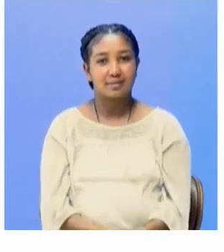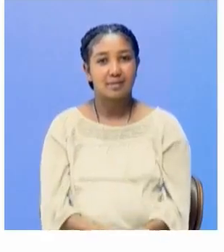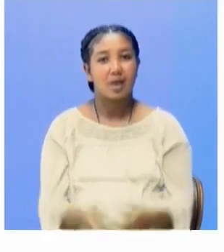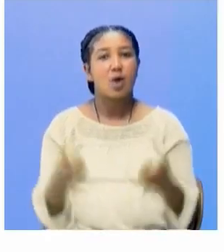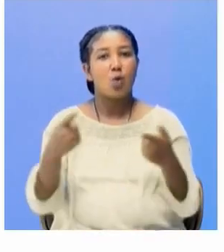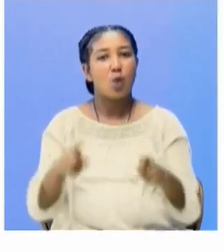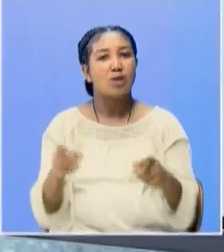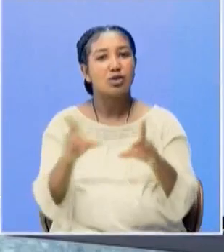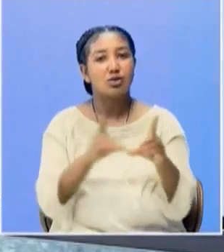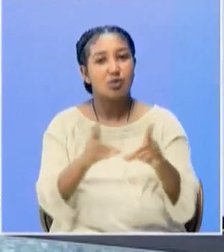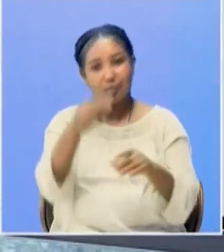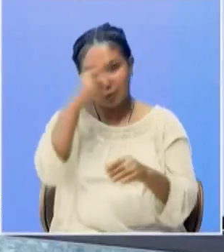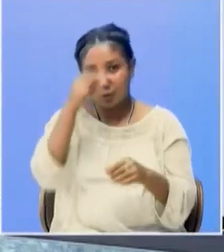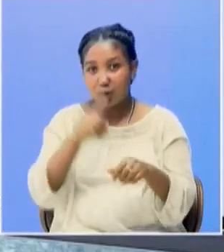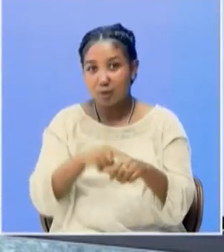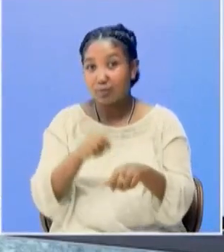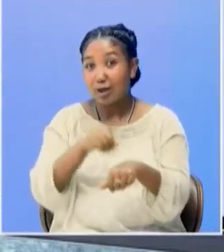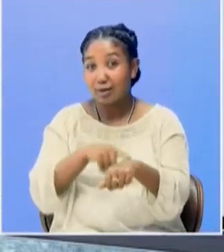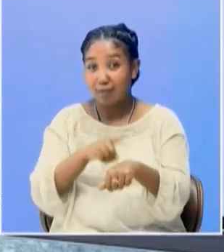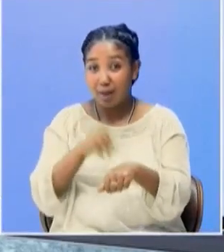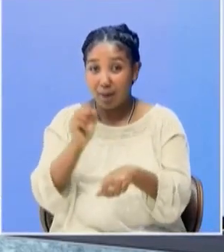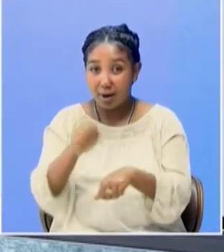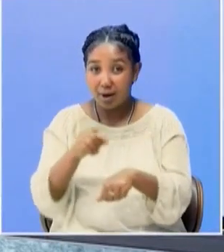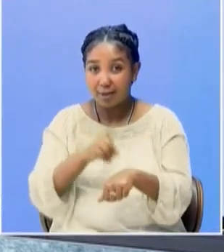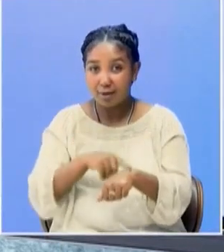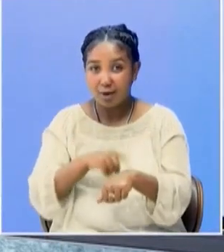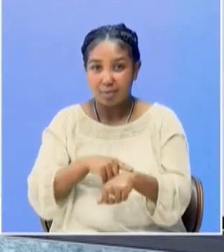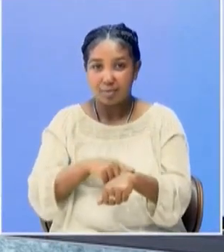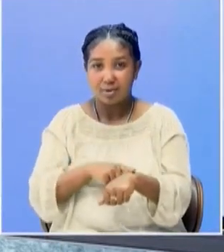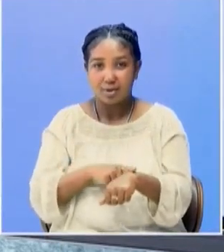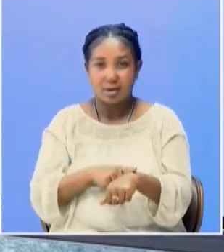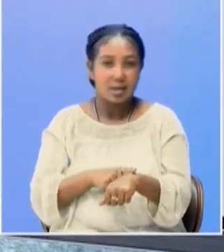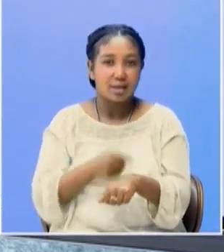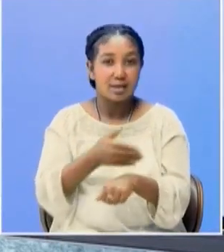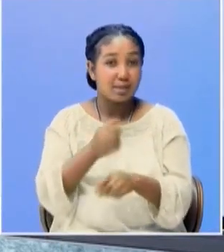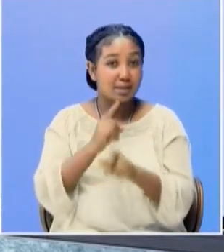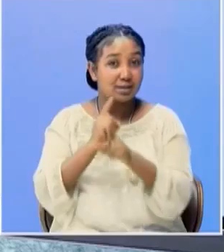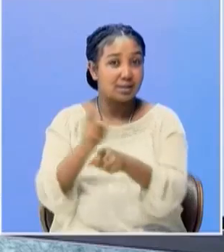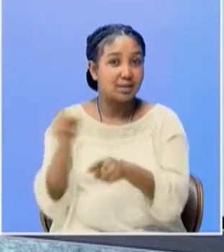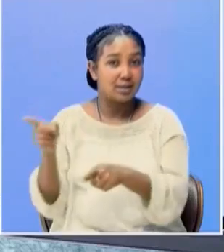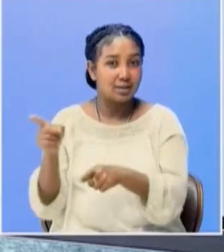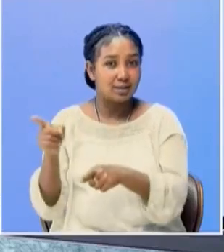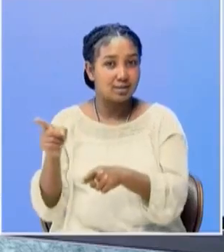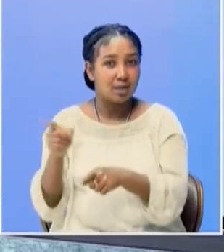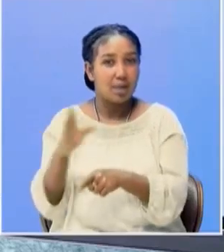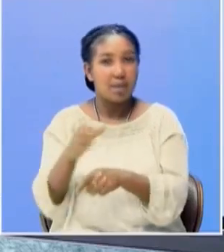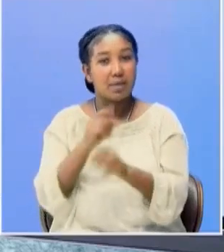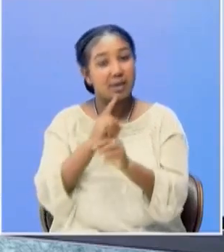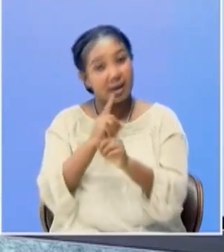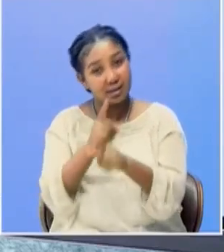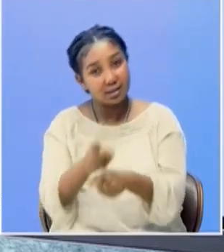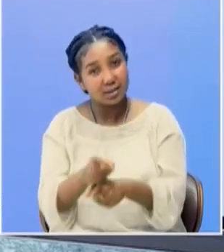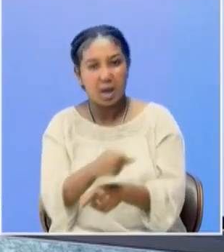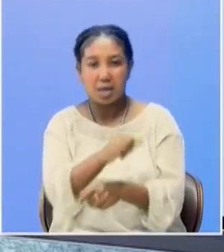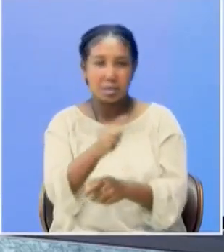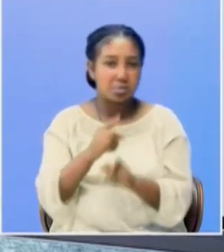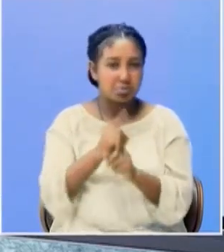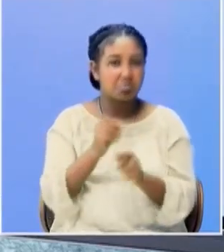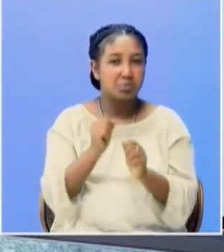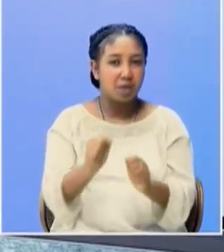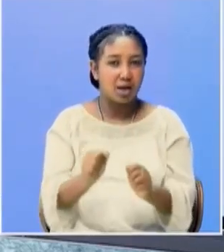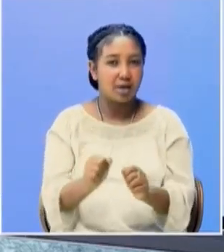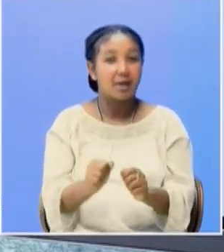When did you? Because we're talking about the time, okay? It's the best one is this one, okay? Maybe the answer, another can be the